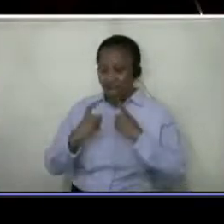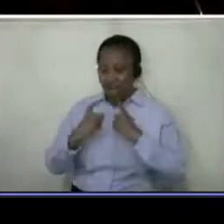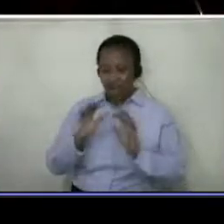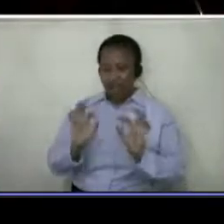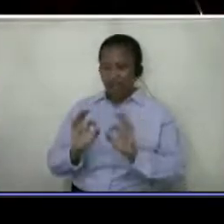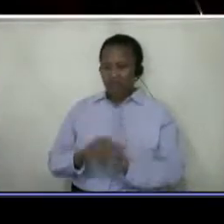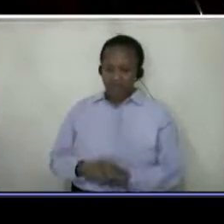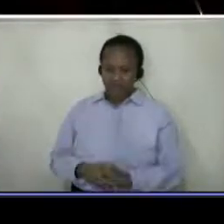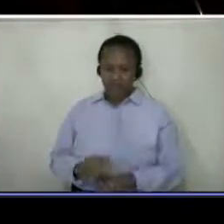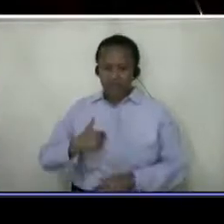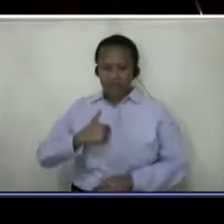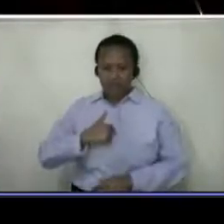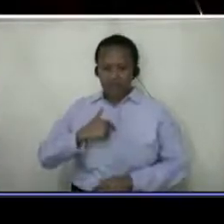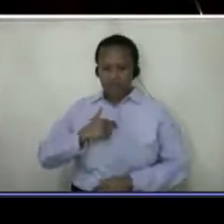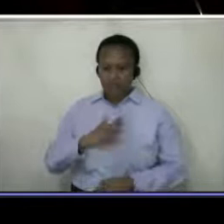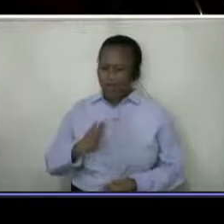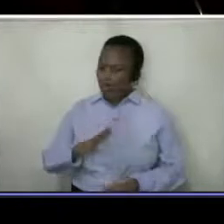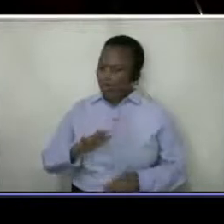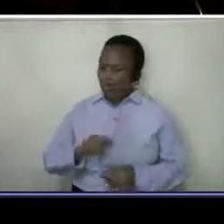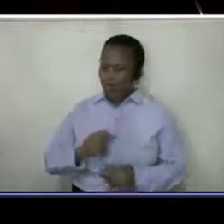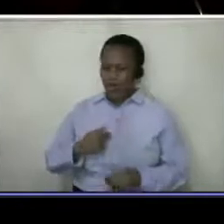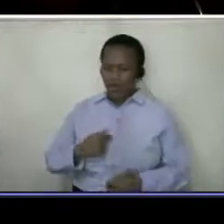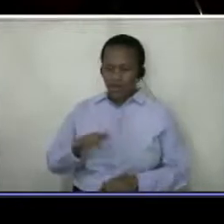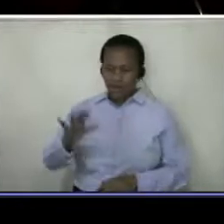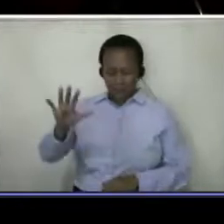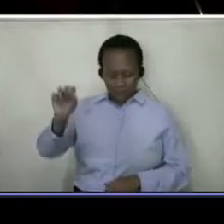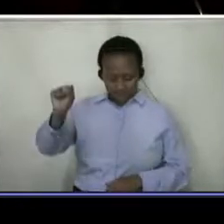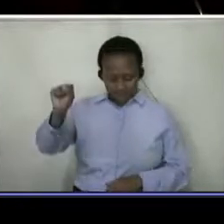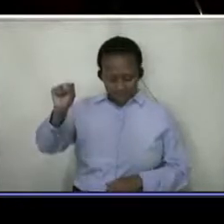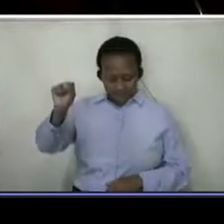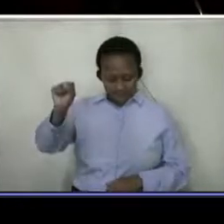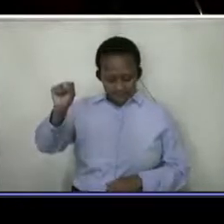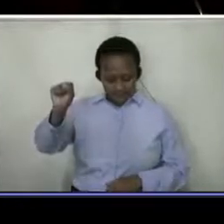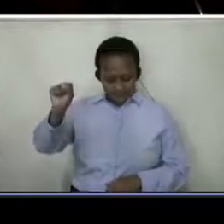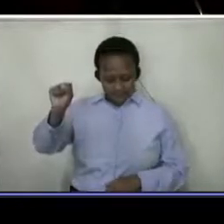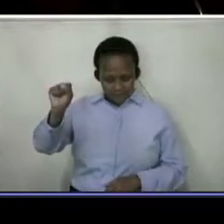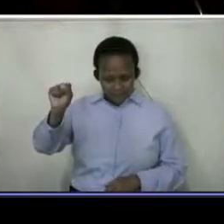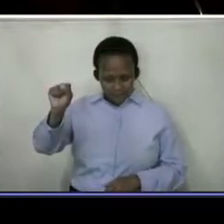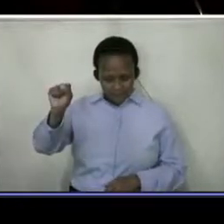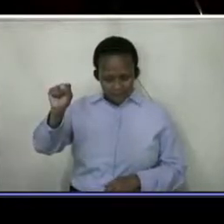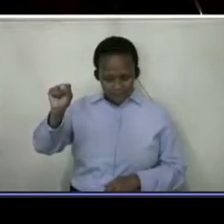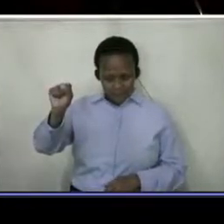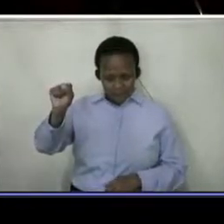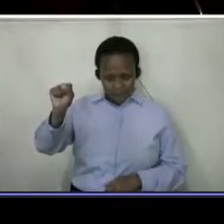motion, as it is clearly born from a deep concern for please the... Please hold. Table staff.